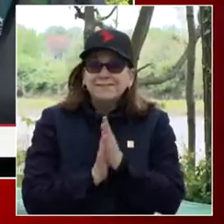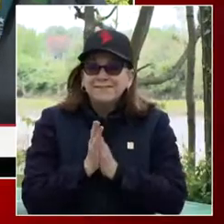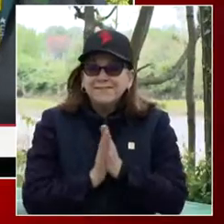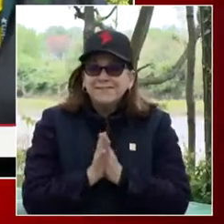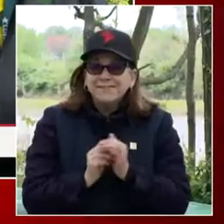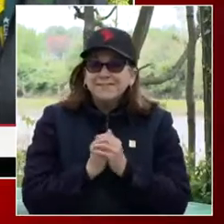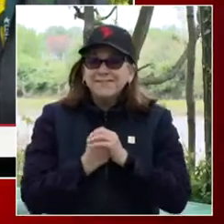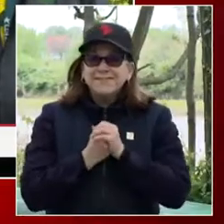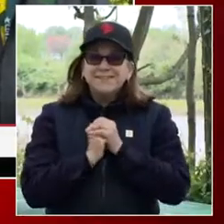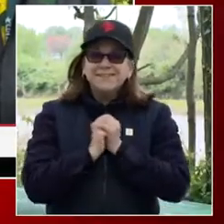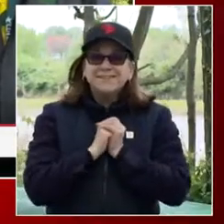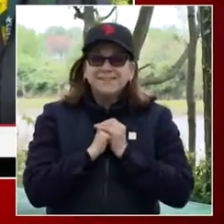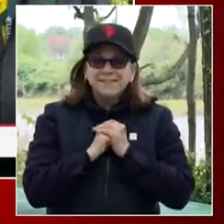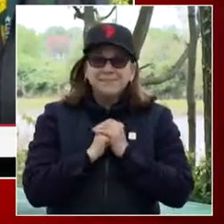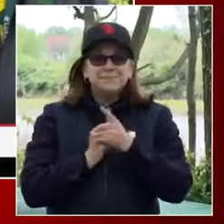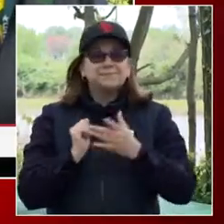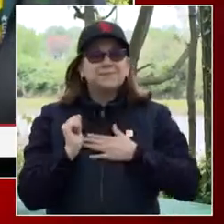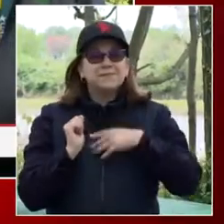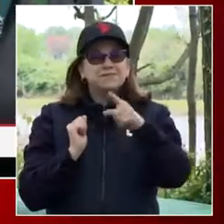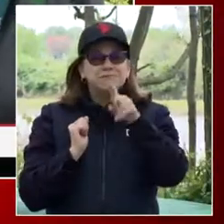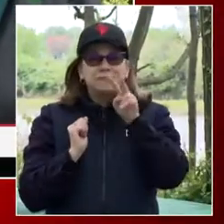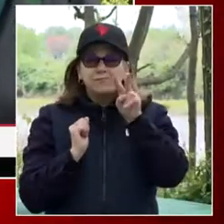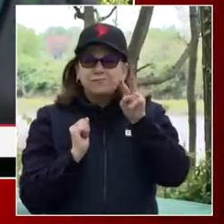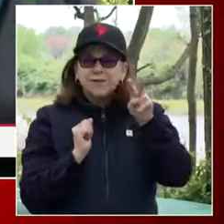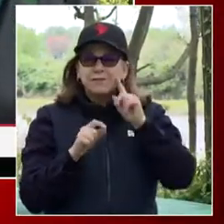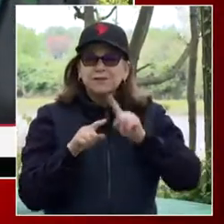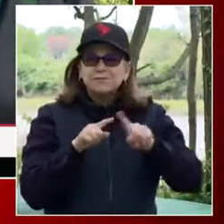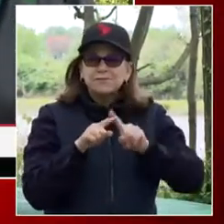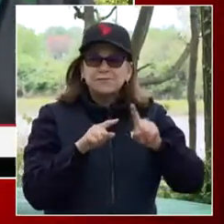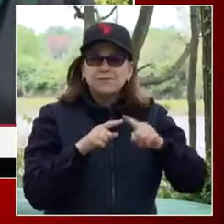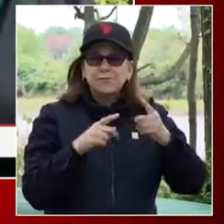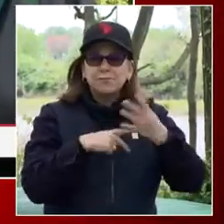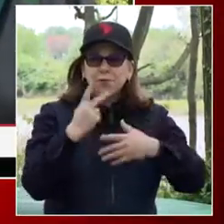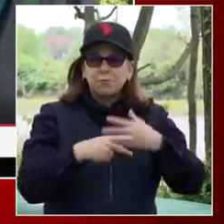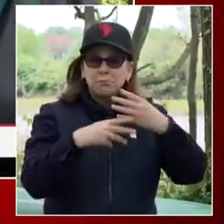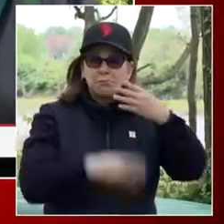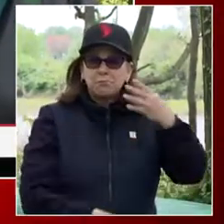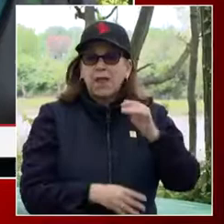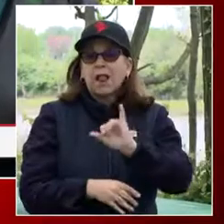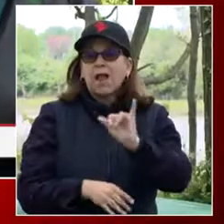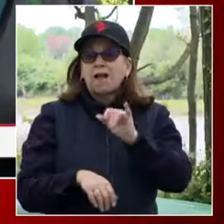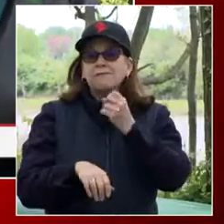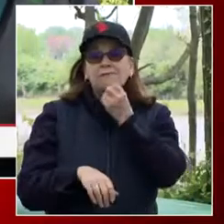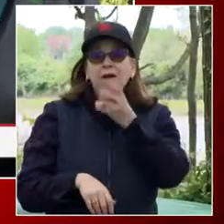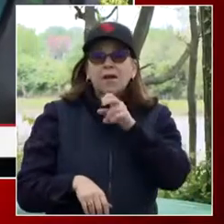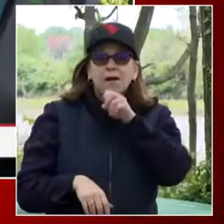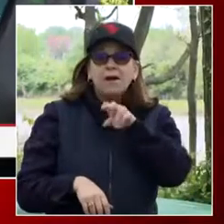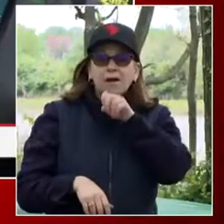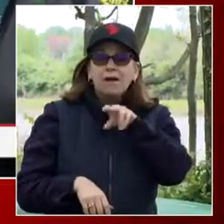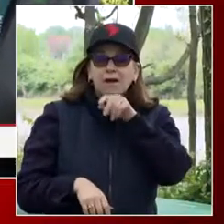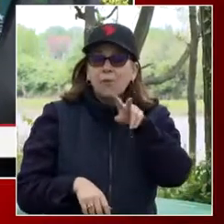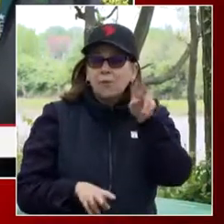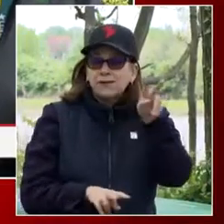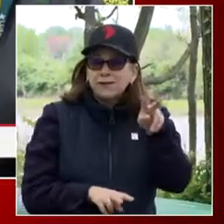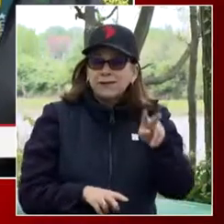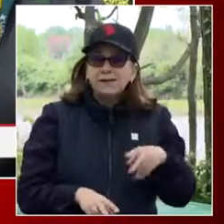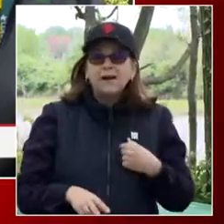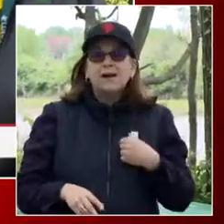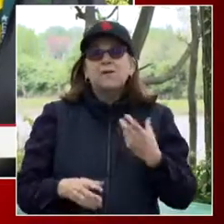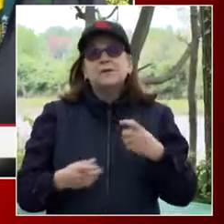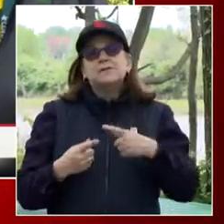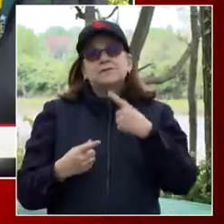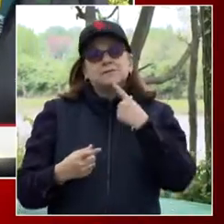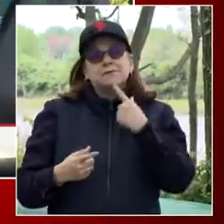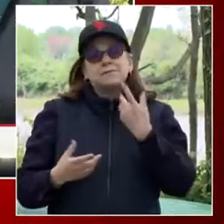eye on all the other programs, Frog Watch, and education programs that we run out here. And big thanks to the Kingman